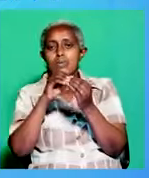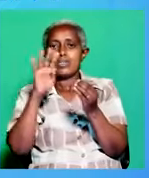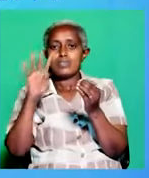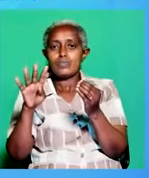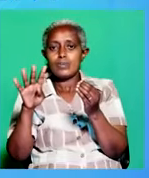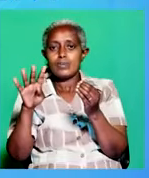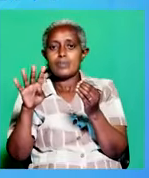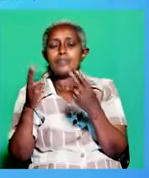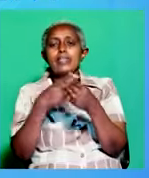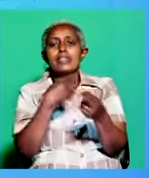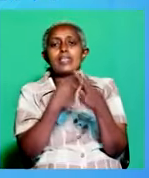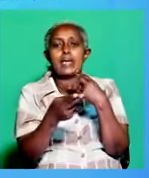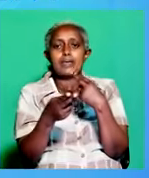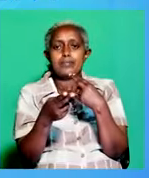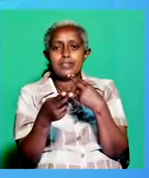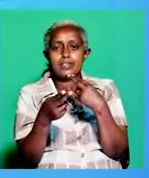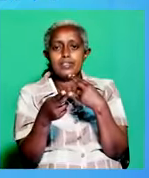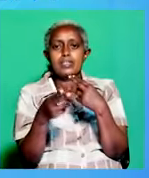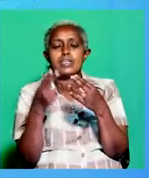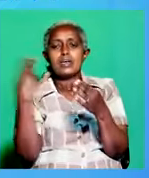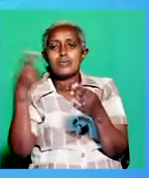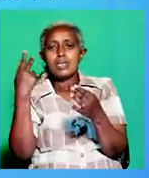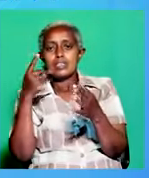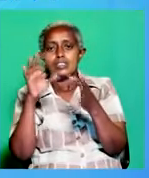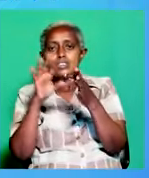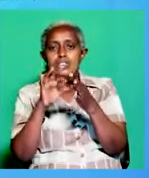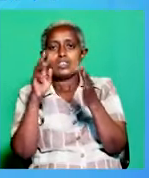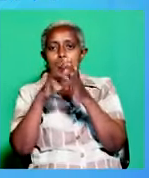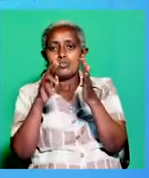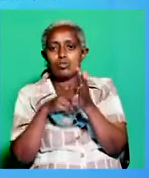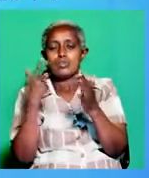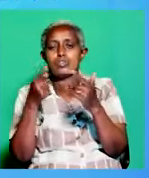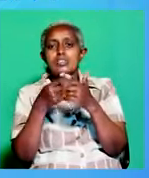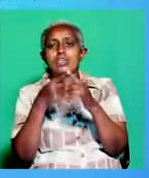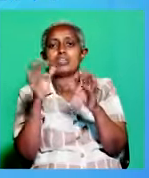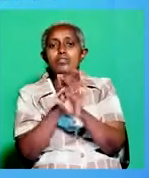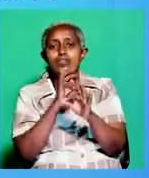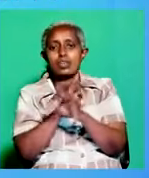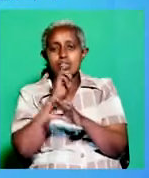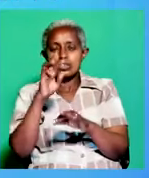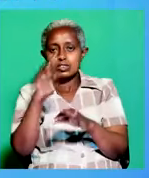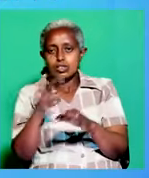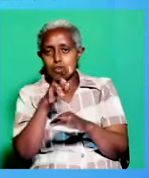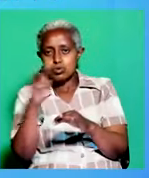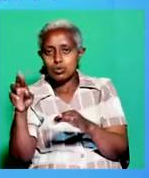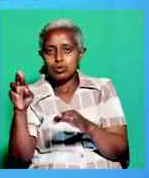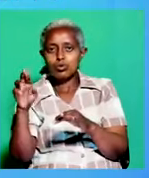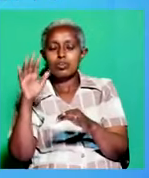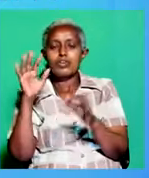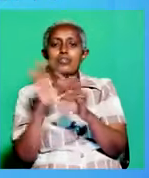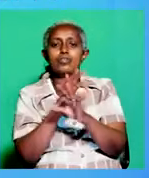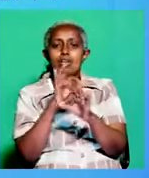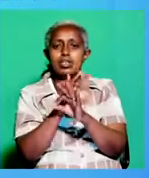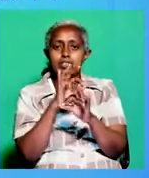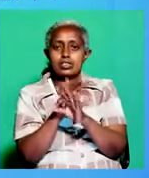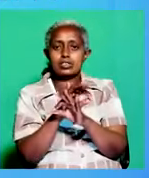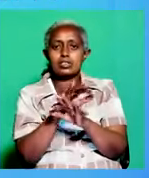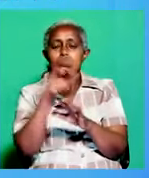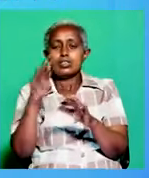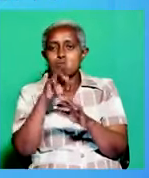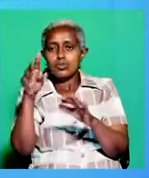4 times, and then applying the chain rule, the second function is here. It is the square root function, the square root of x